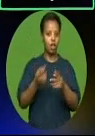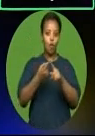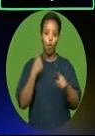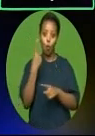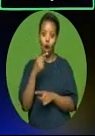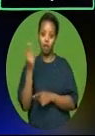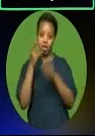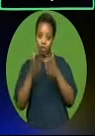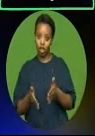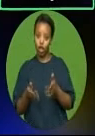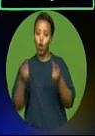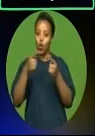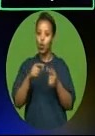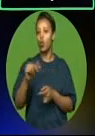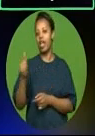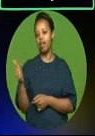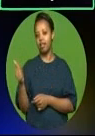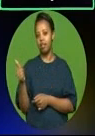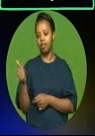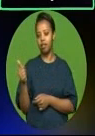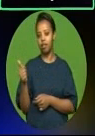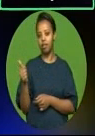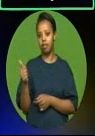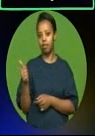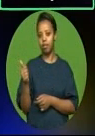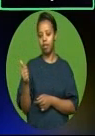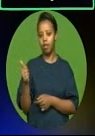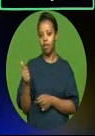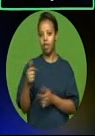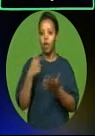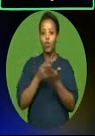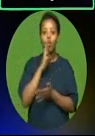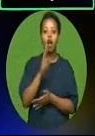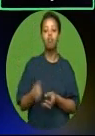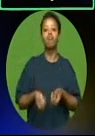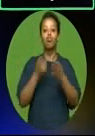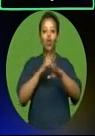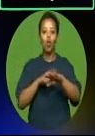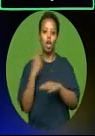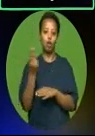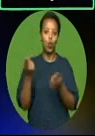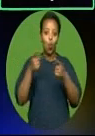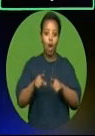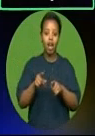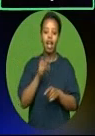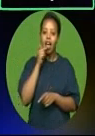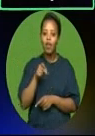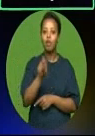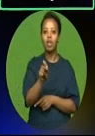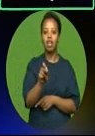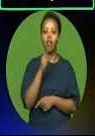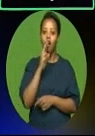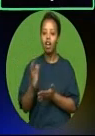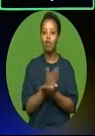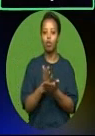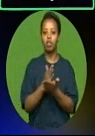one beneficiary to the others. They are commonly used when intermediaries are